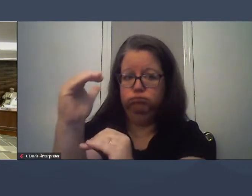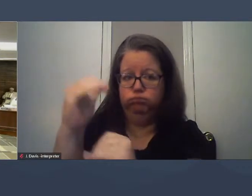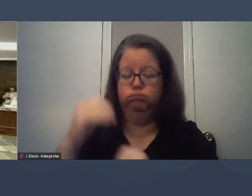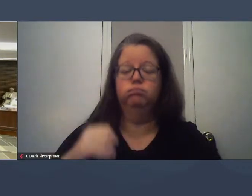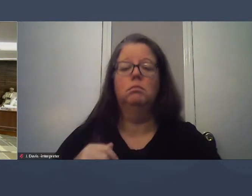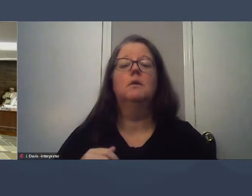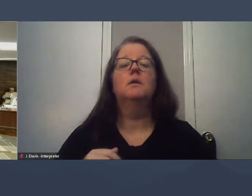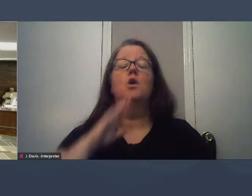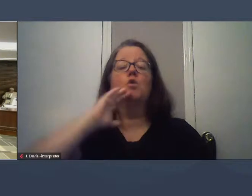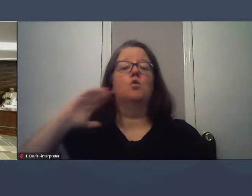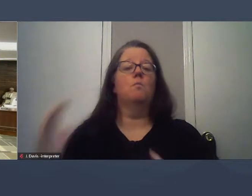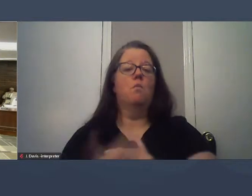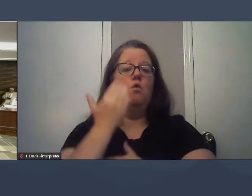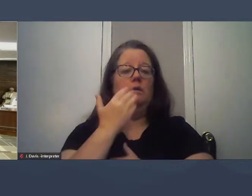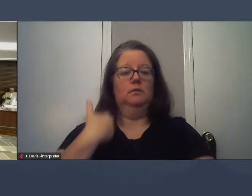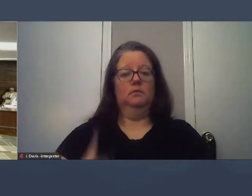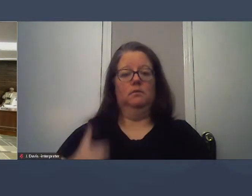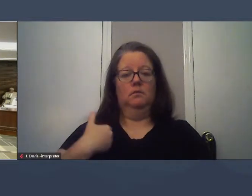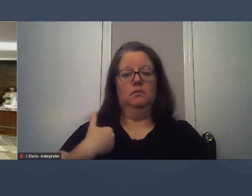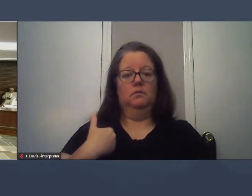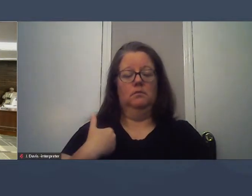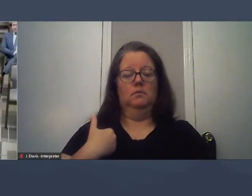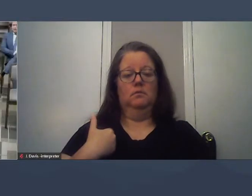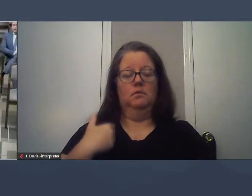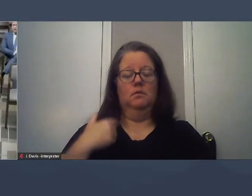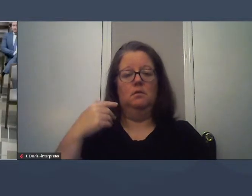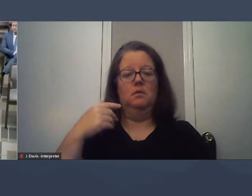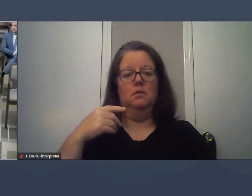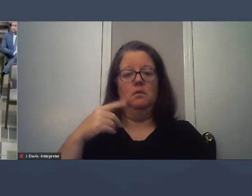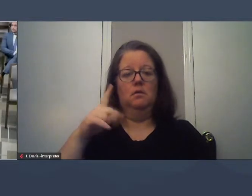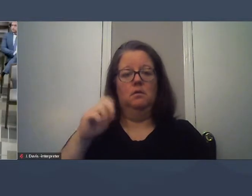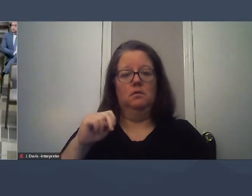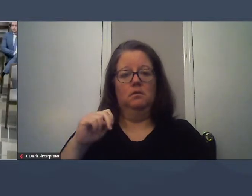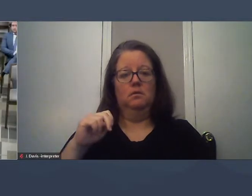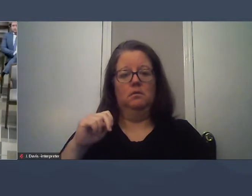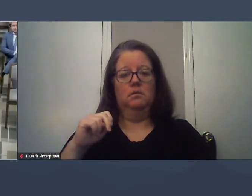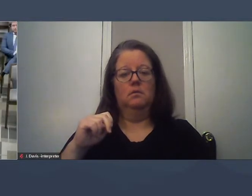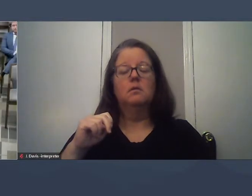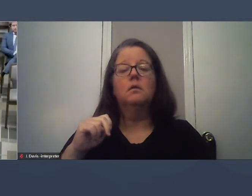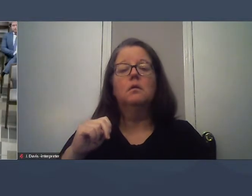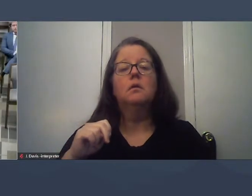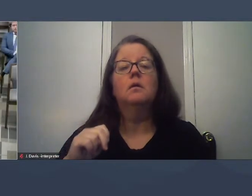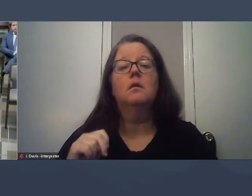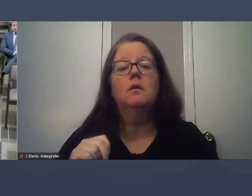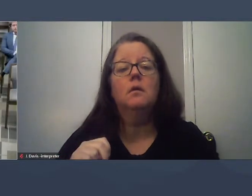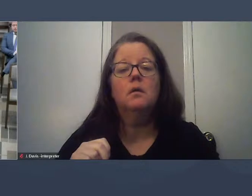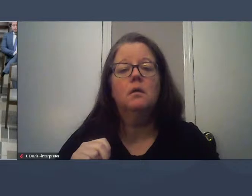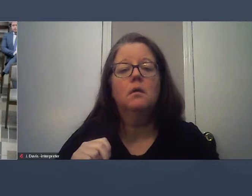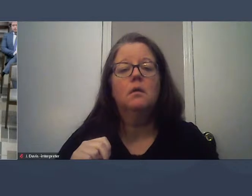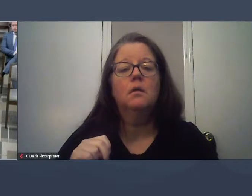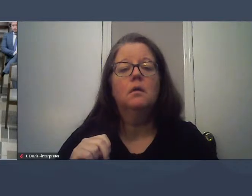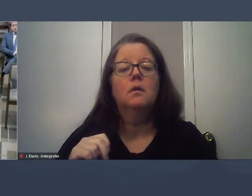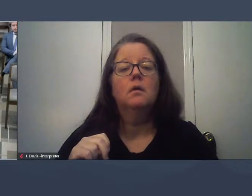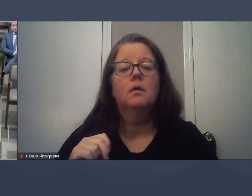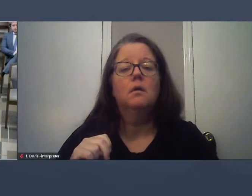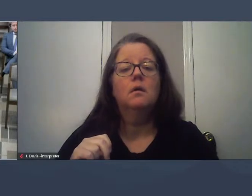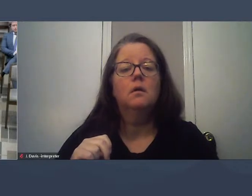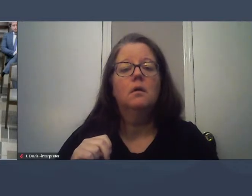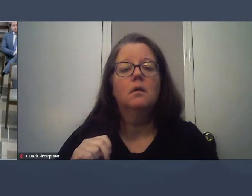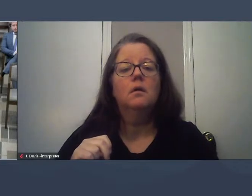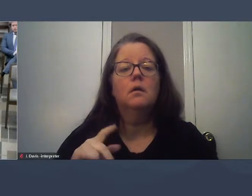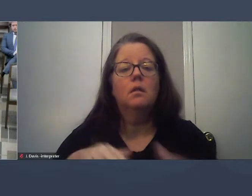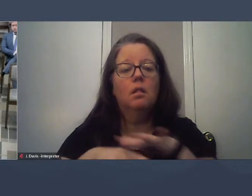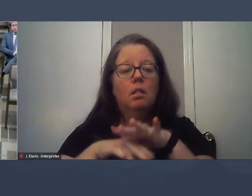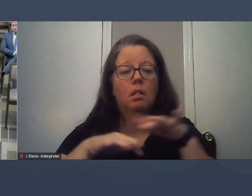Good morning, ladies. Morning. And I'm going to start you. Is it green? Nope. What color is it?